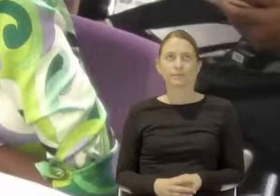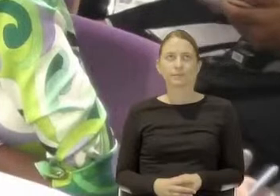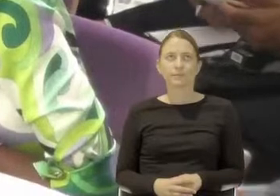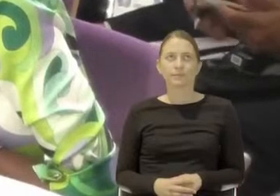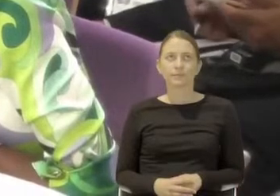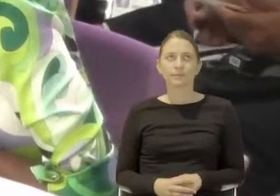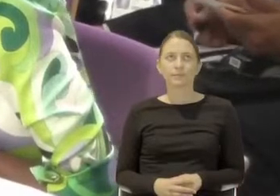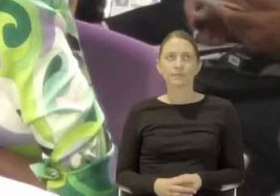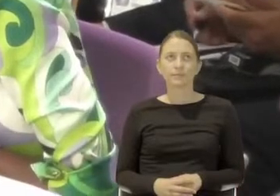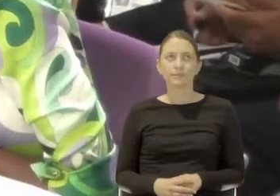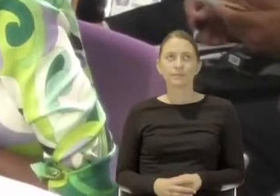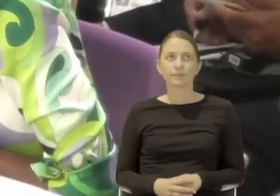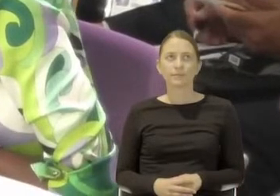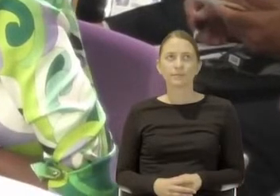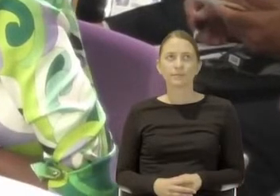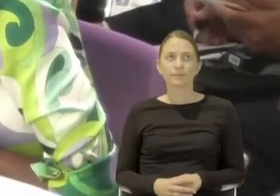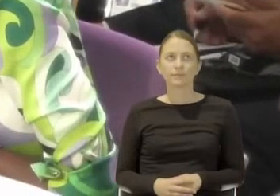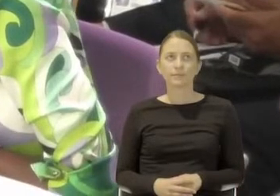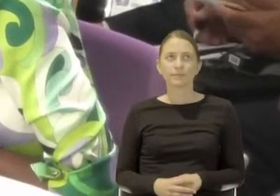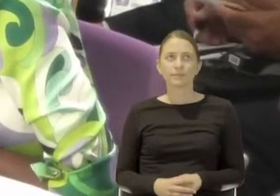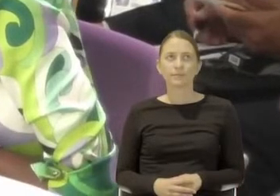Germany?